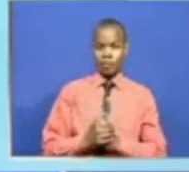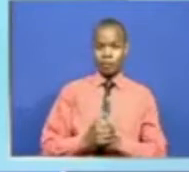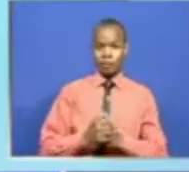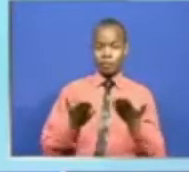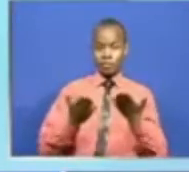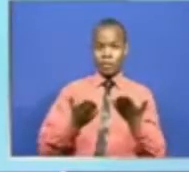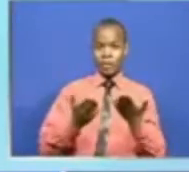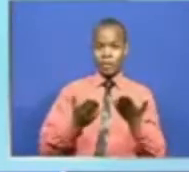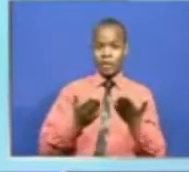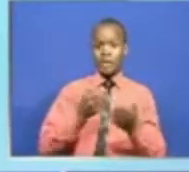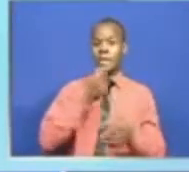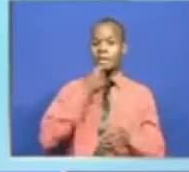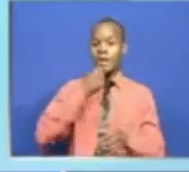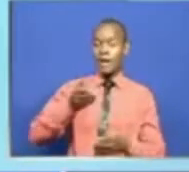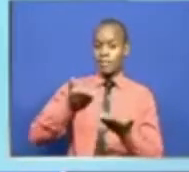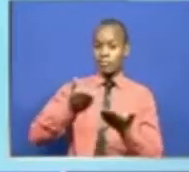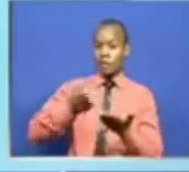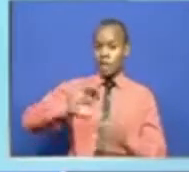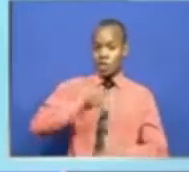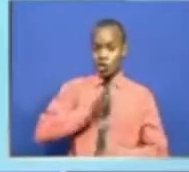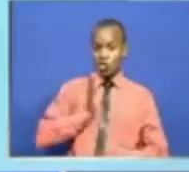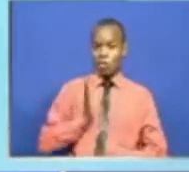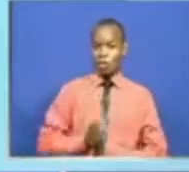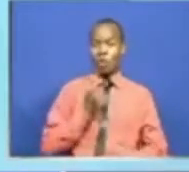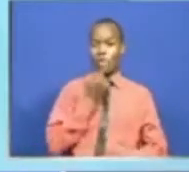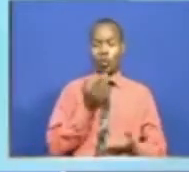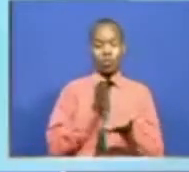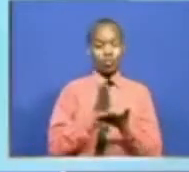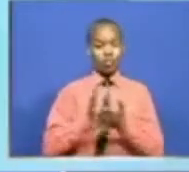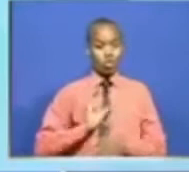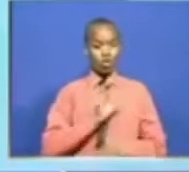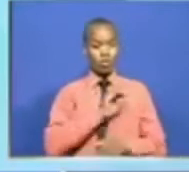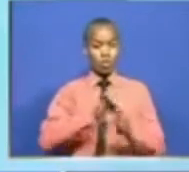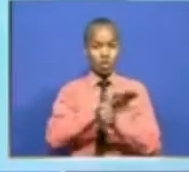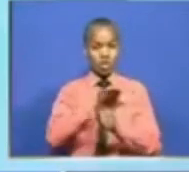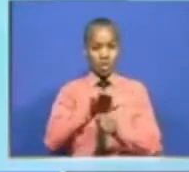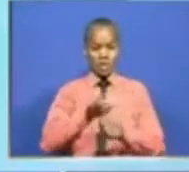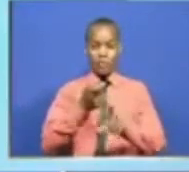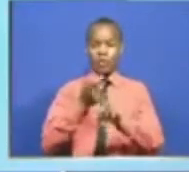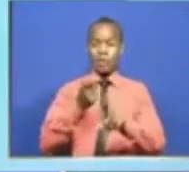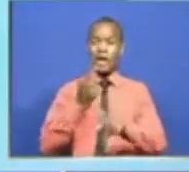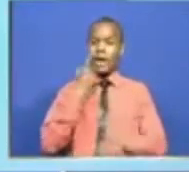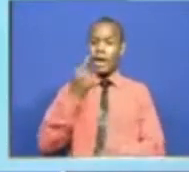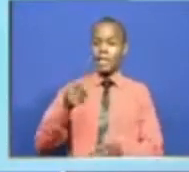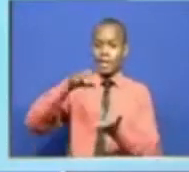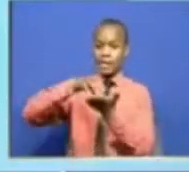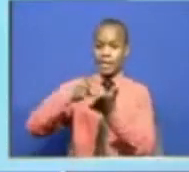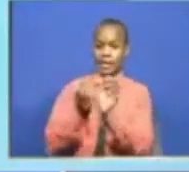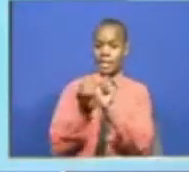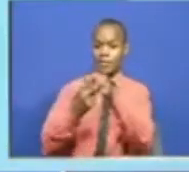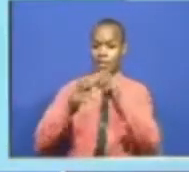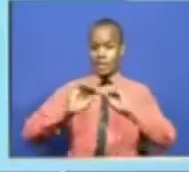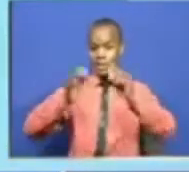who also chairs the county's COVID-19 emergency committee, Cornel Rasanga, from the 100 cases, 17 are